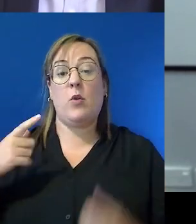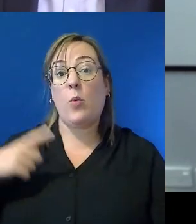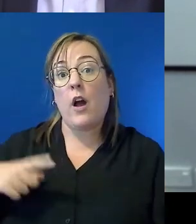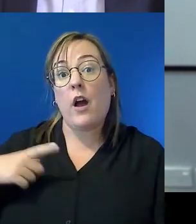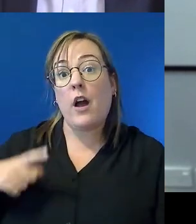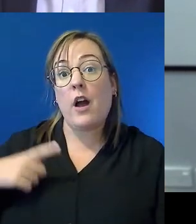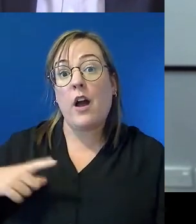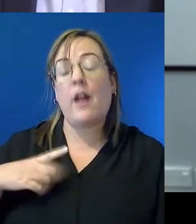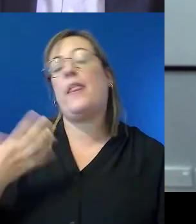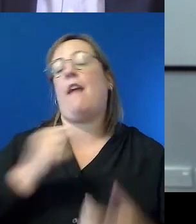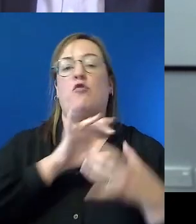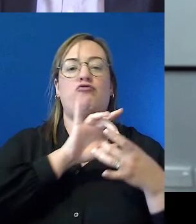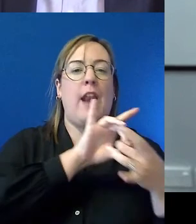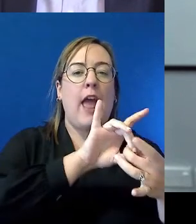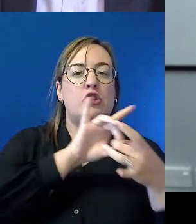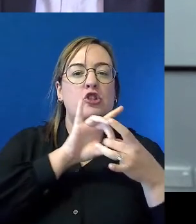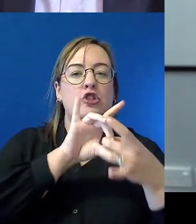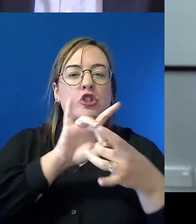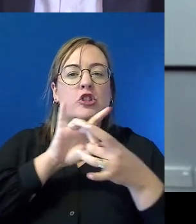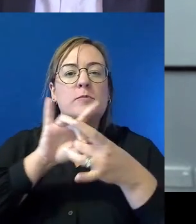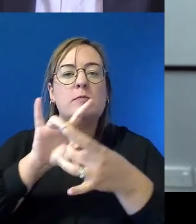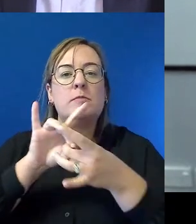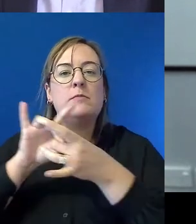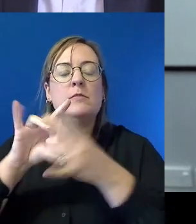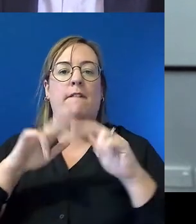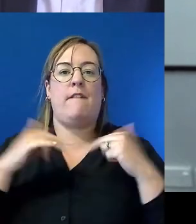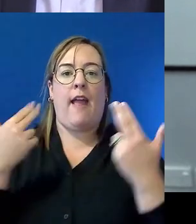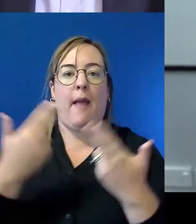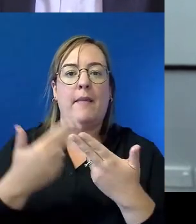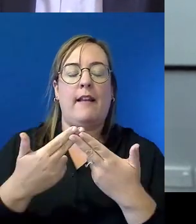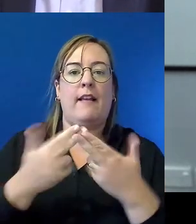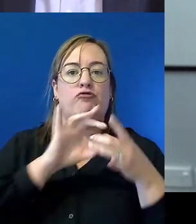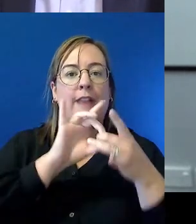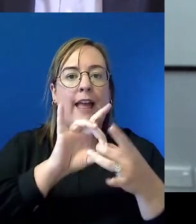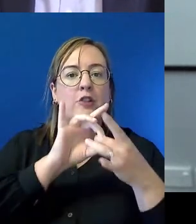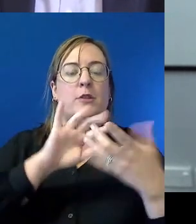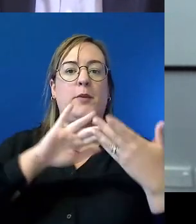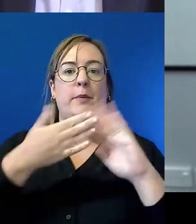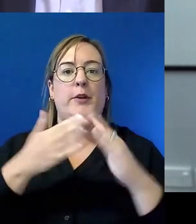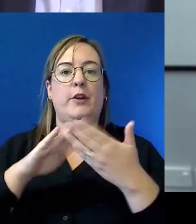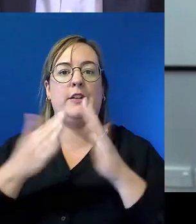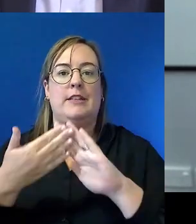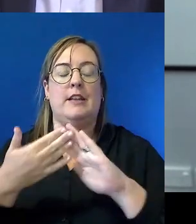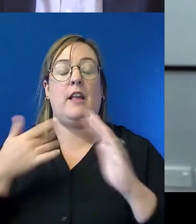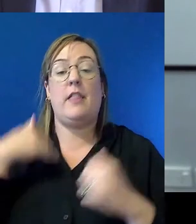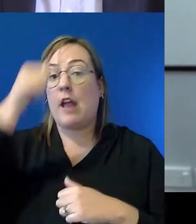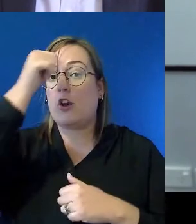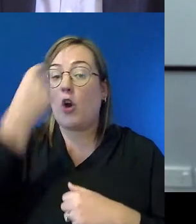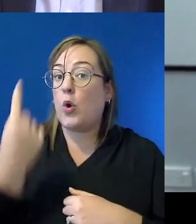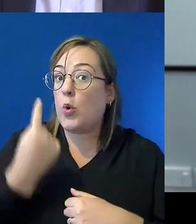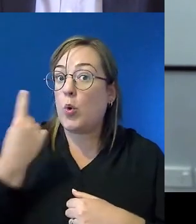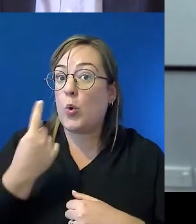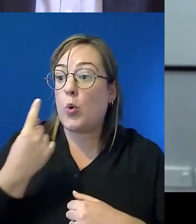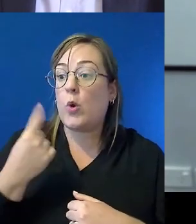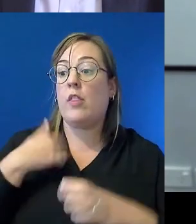relationships across all families in our communities. They know who they are. Some of them actually work in the homes,